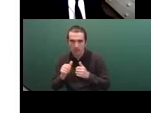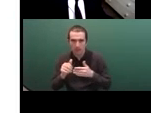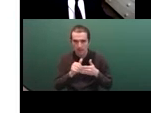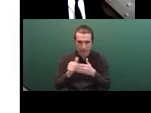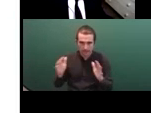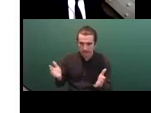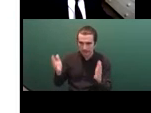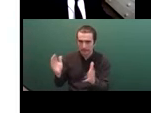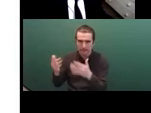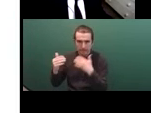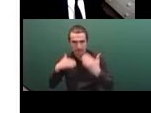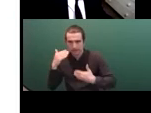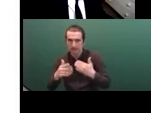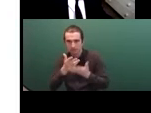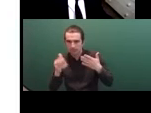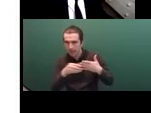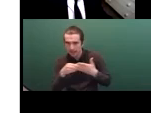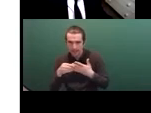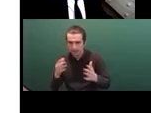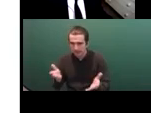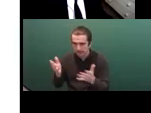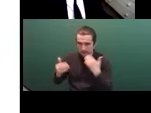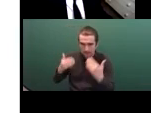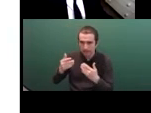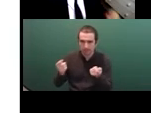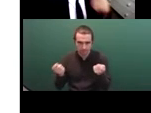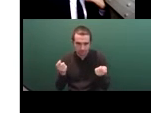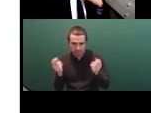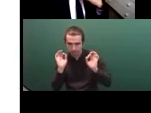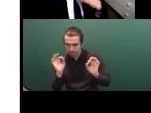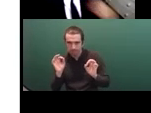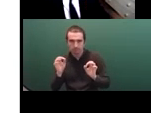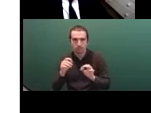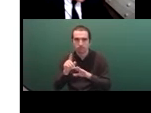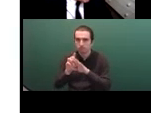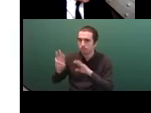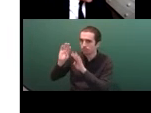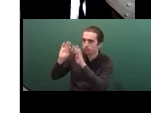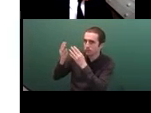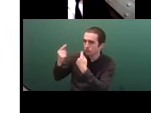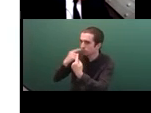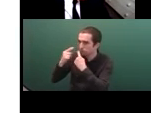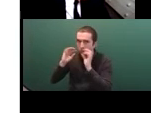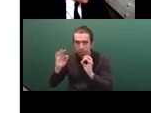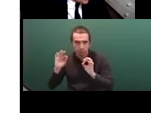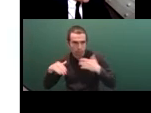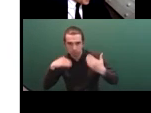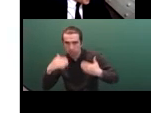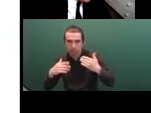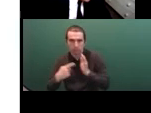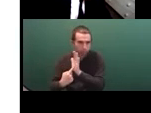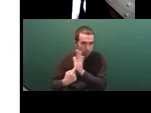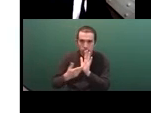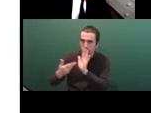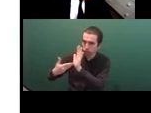work. And of course, they need respect and salaries. I've been to many places where the teachers are not even